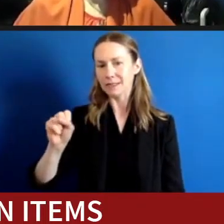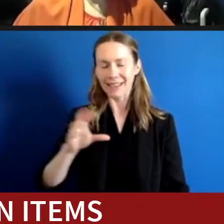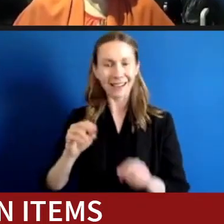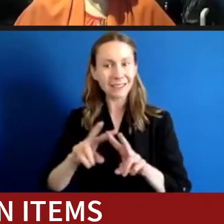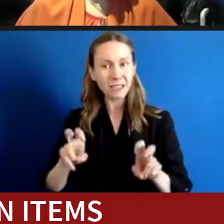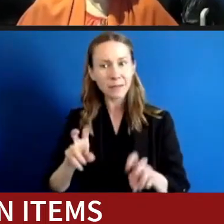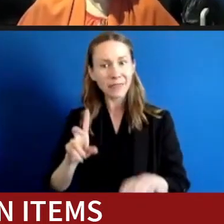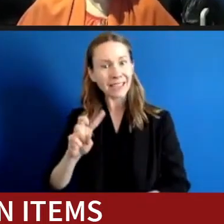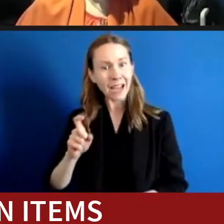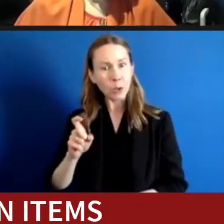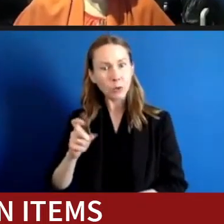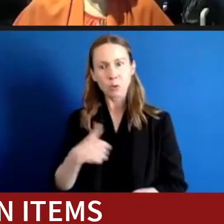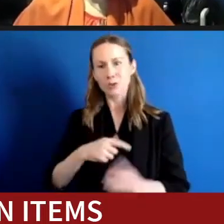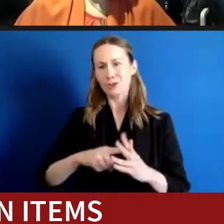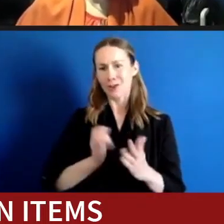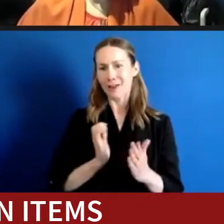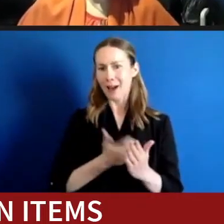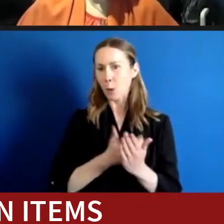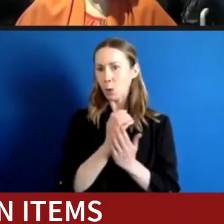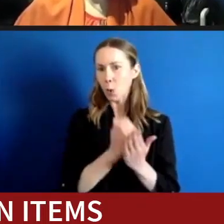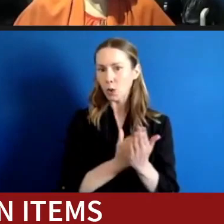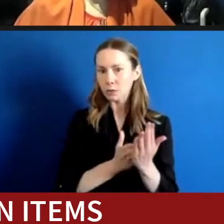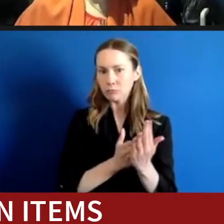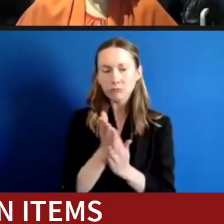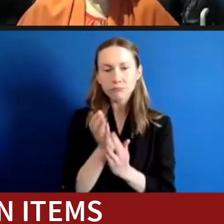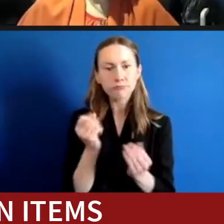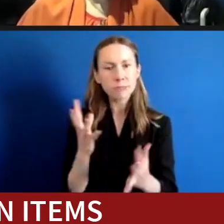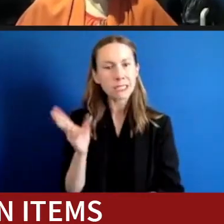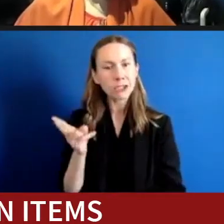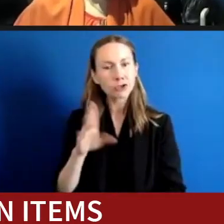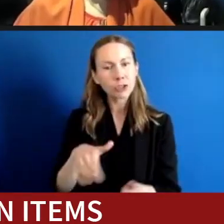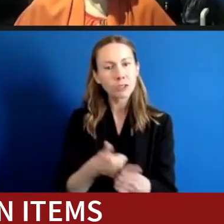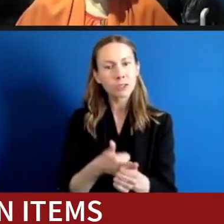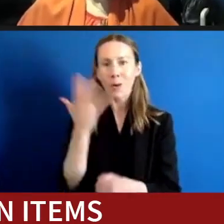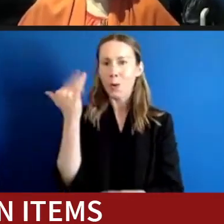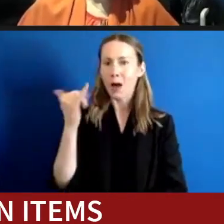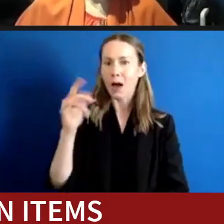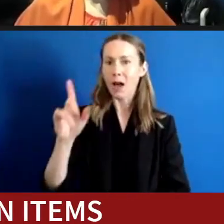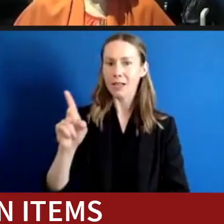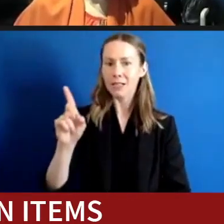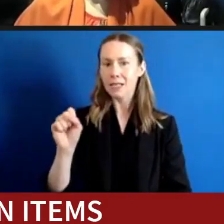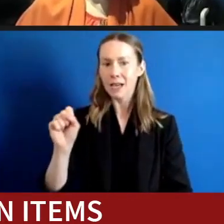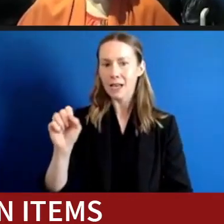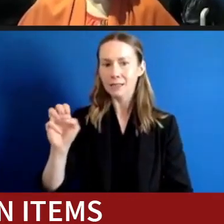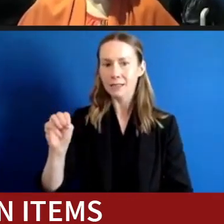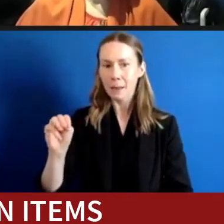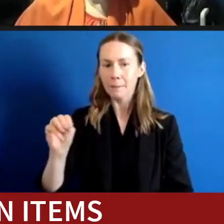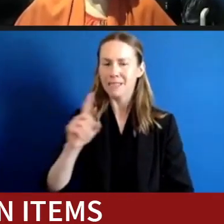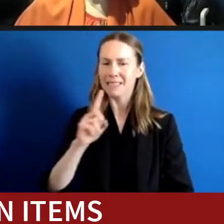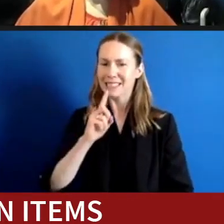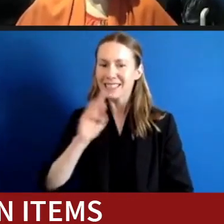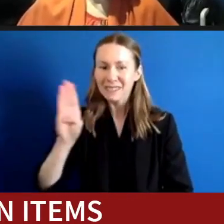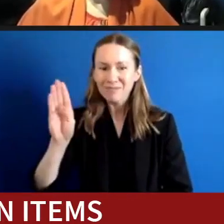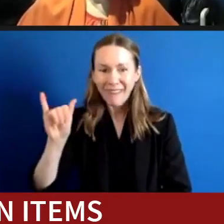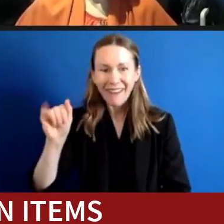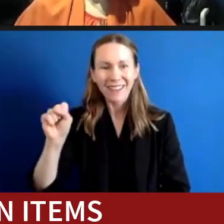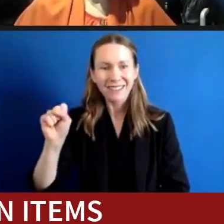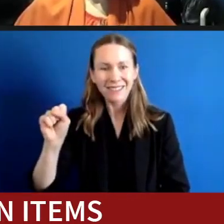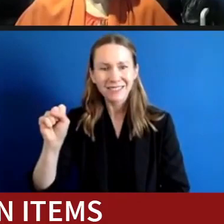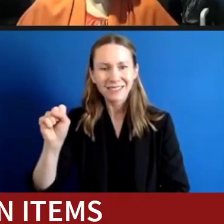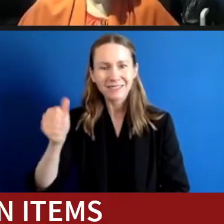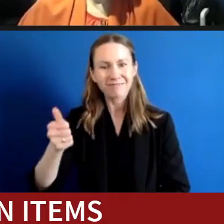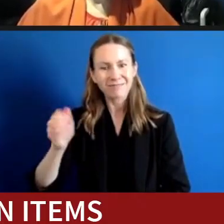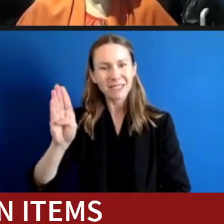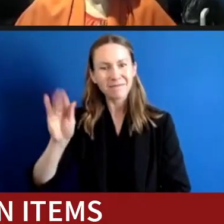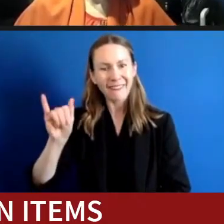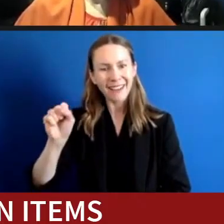course going through a lot of the history of why the DSM is biased and does not kind of